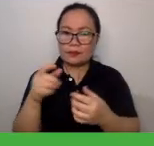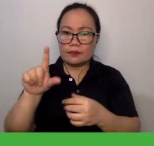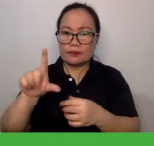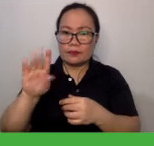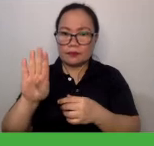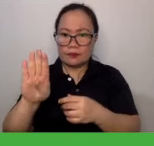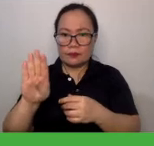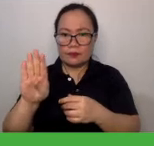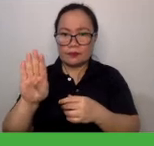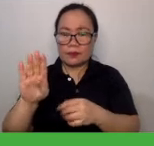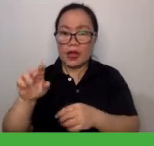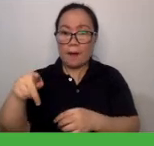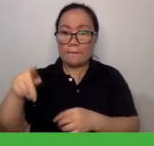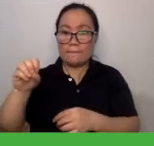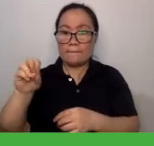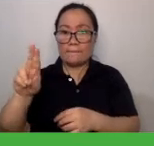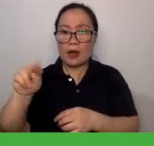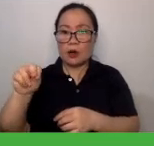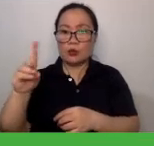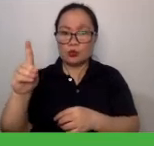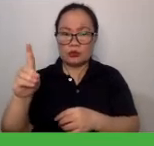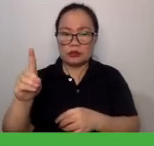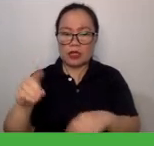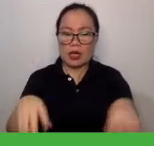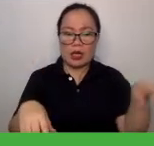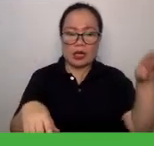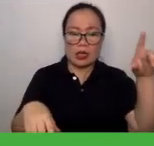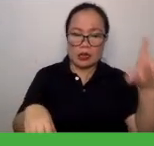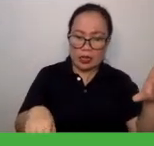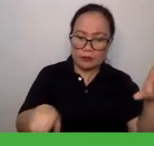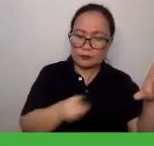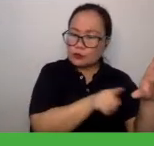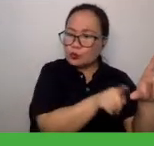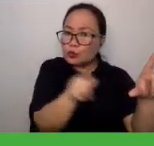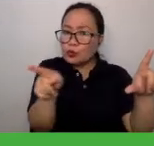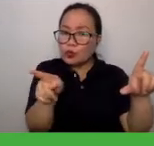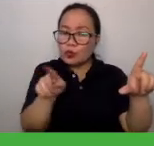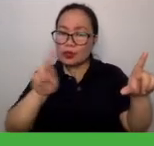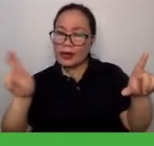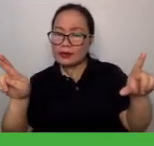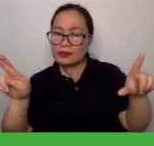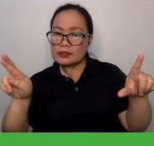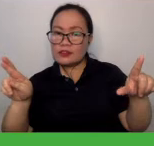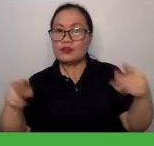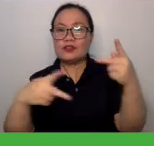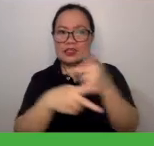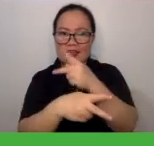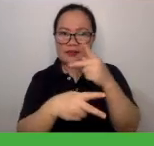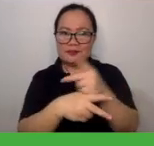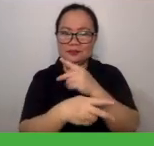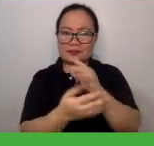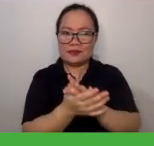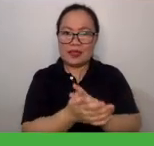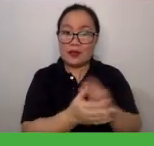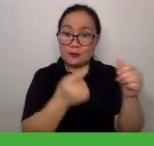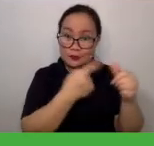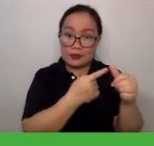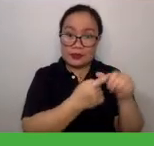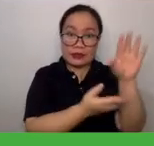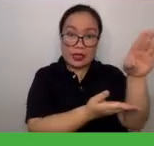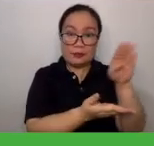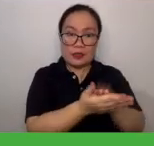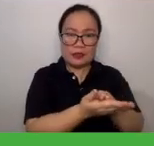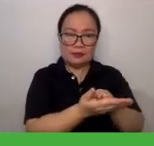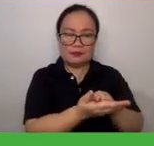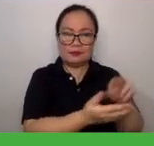ounce to pounds. So, left to right. So, anong gagawin natin? Una muna, copy your given.